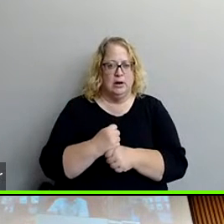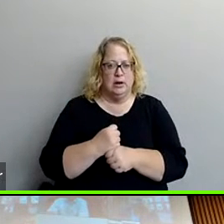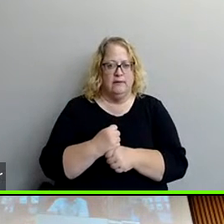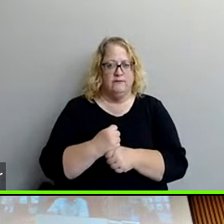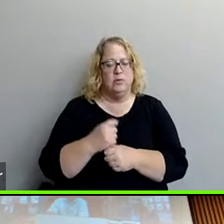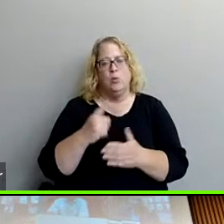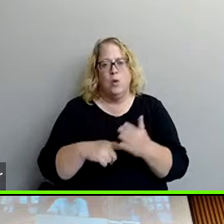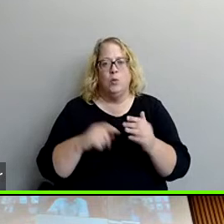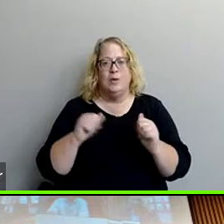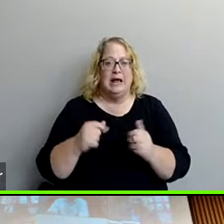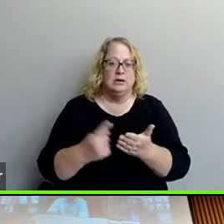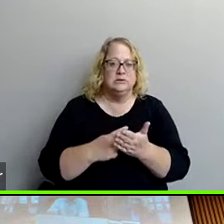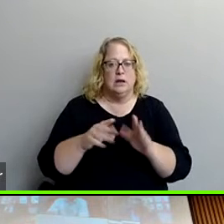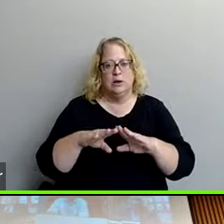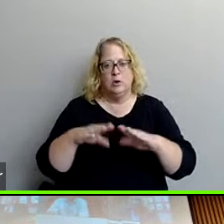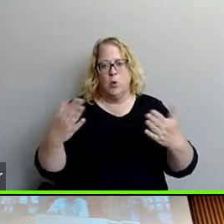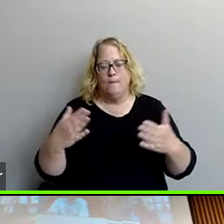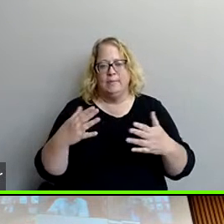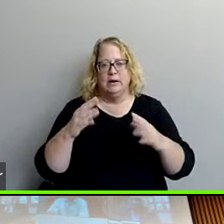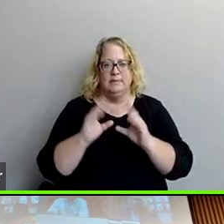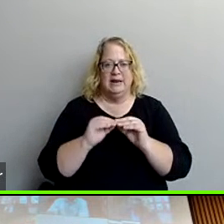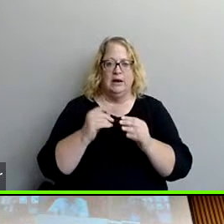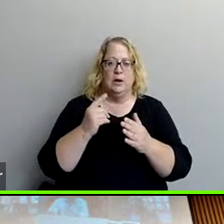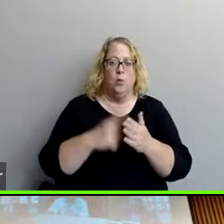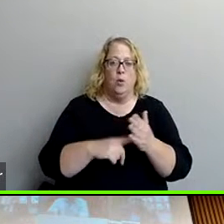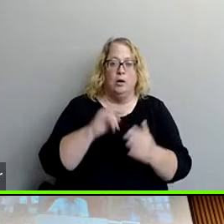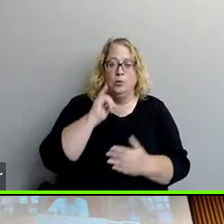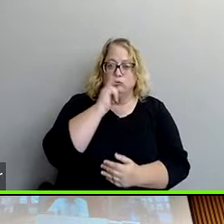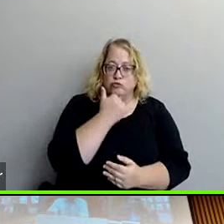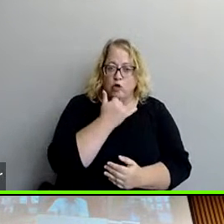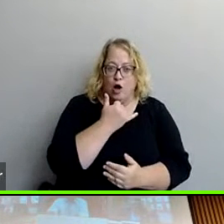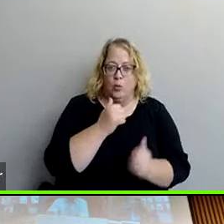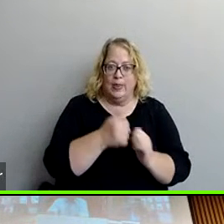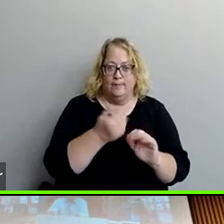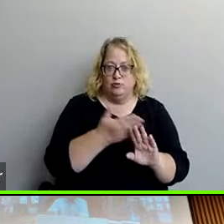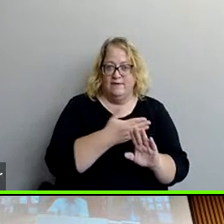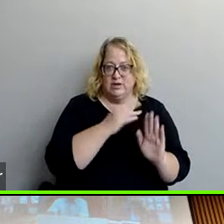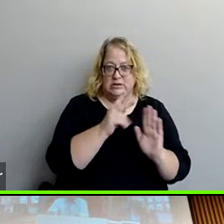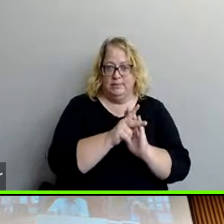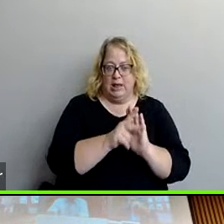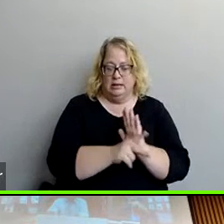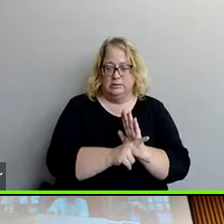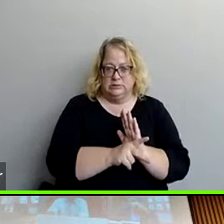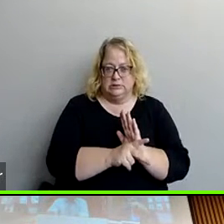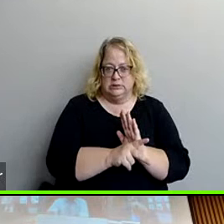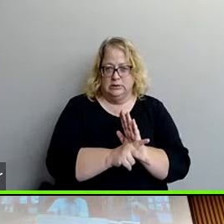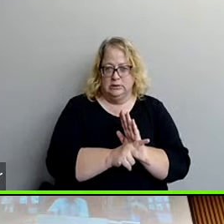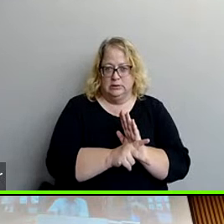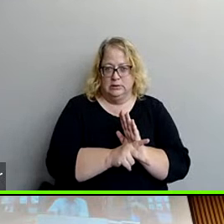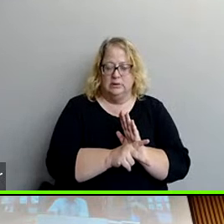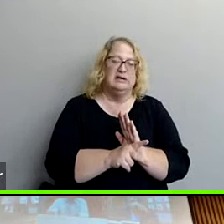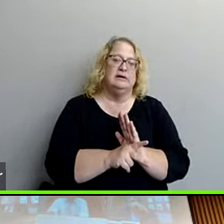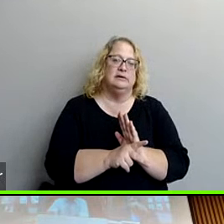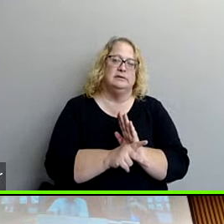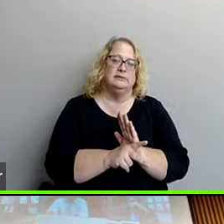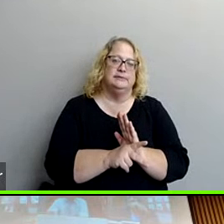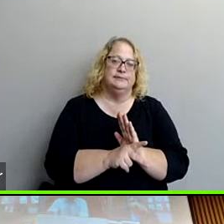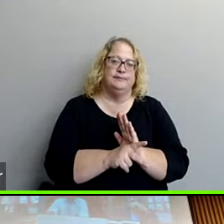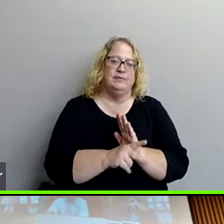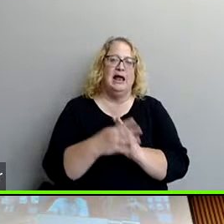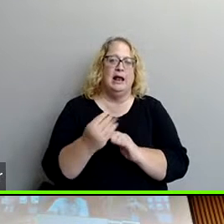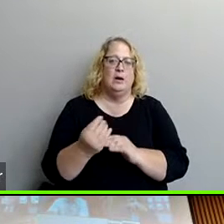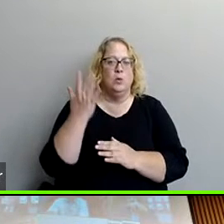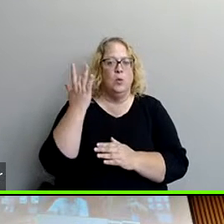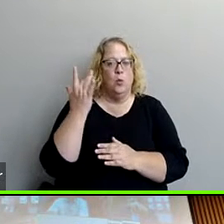again, within what we can discuss in an open meeting, what went wrong with the previous policy meeting, the previous